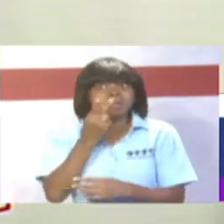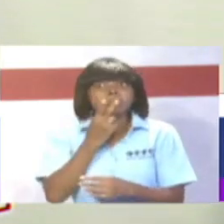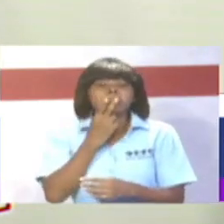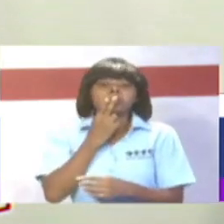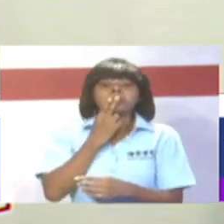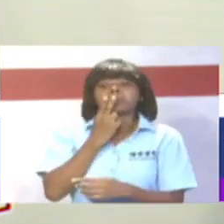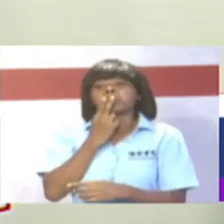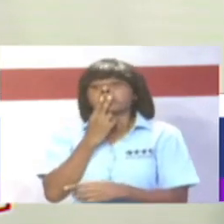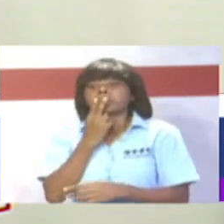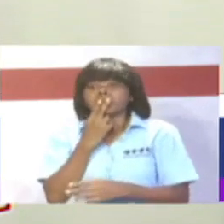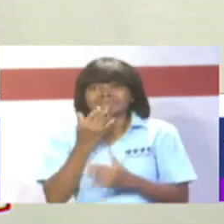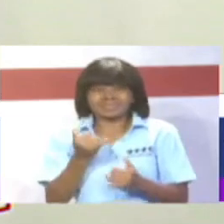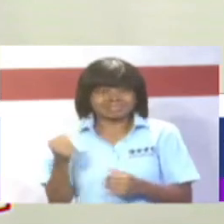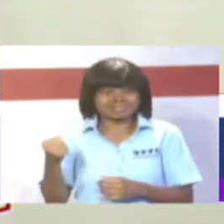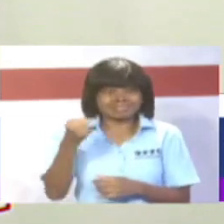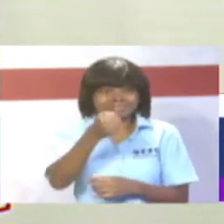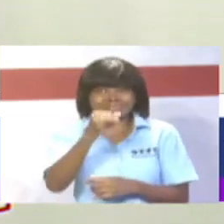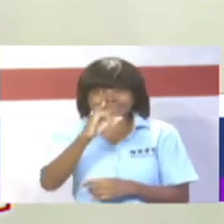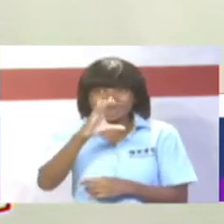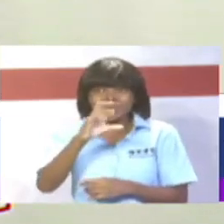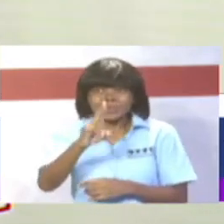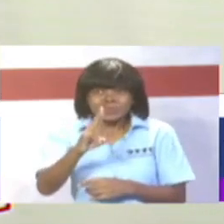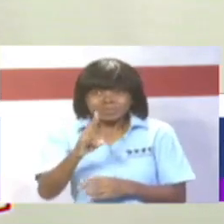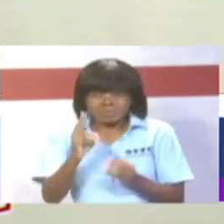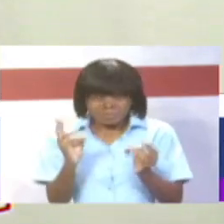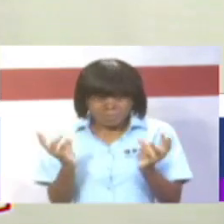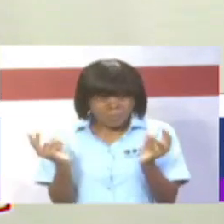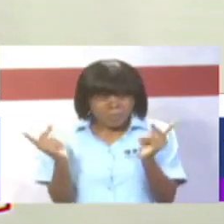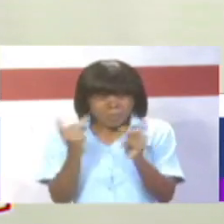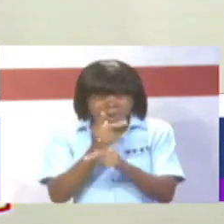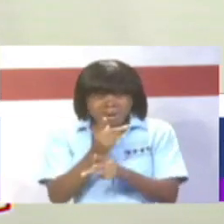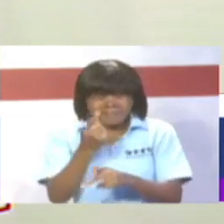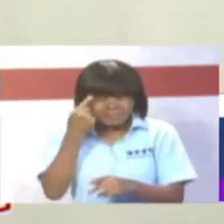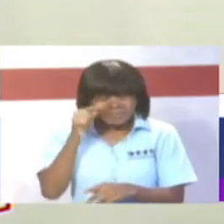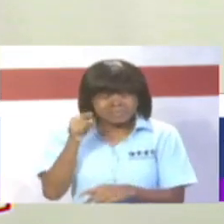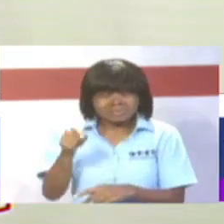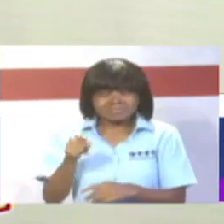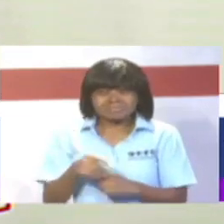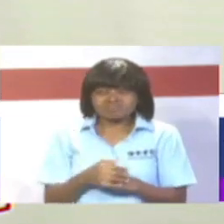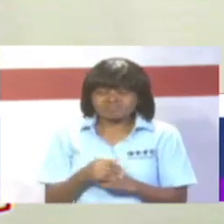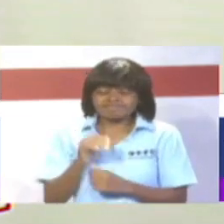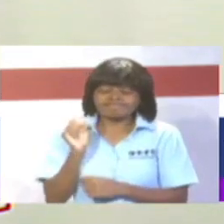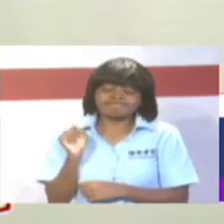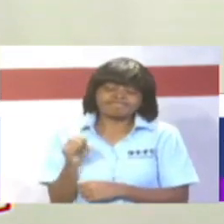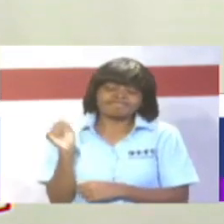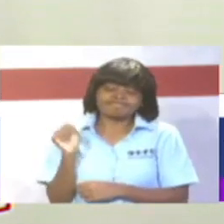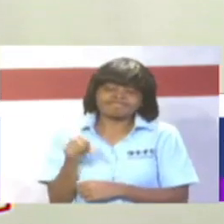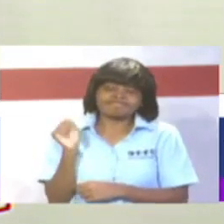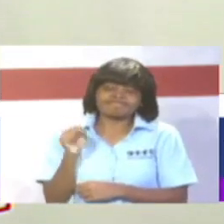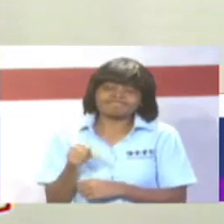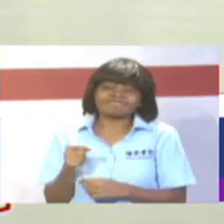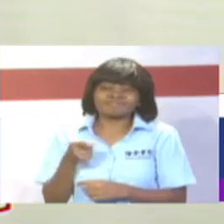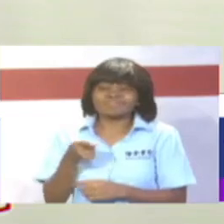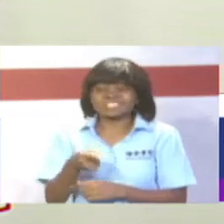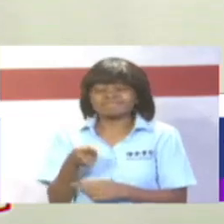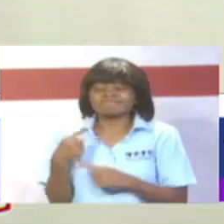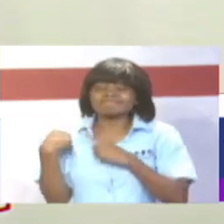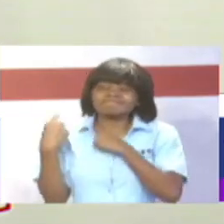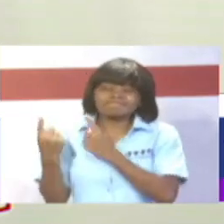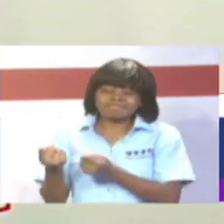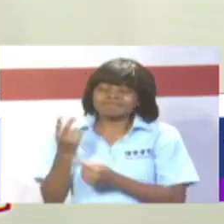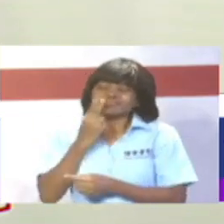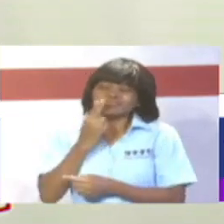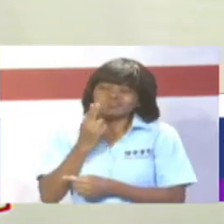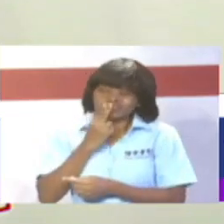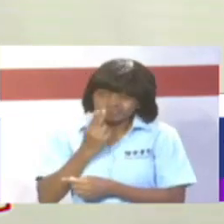I would say yes, they do, because we know that smoking already affects the lungs. It builds up the tar around the lungs,